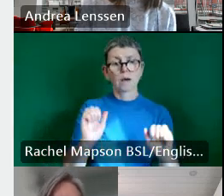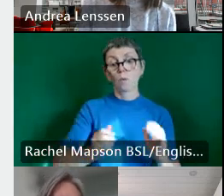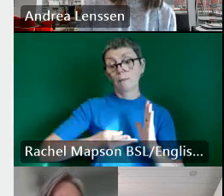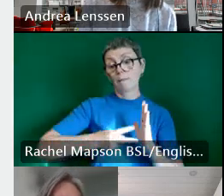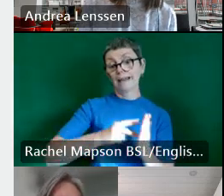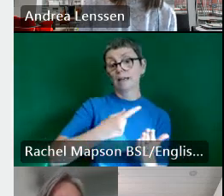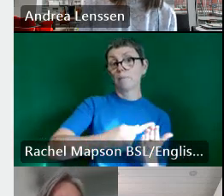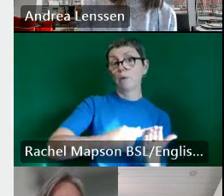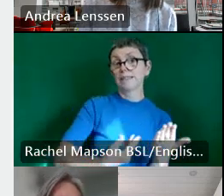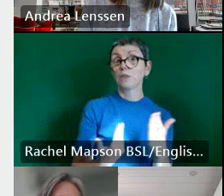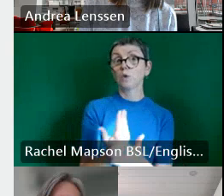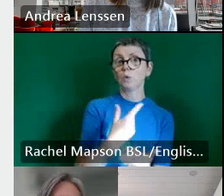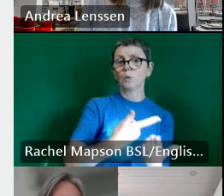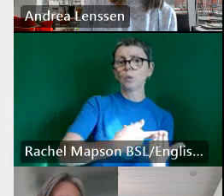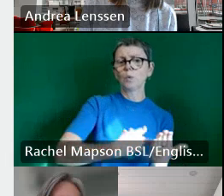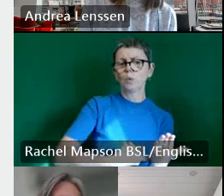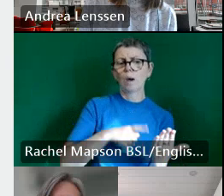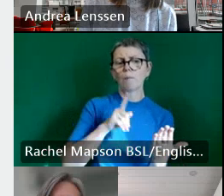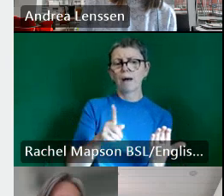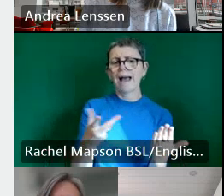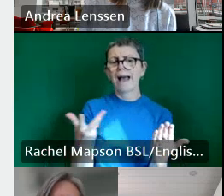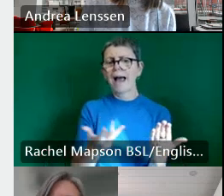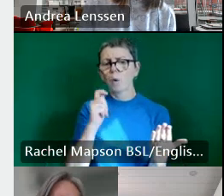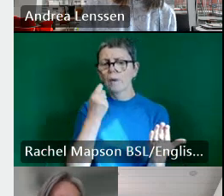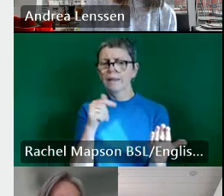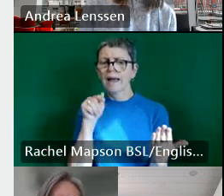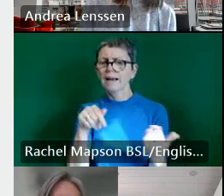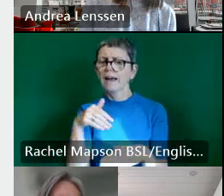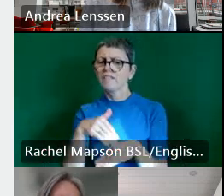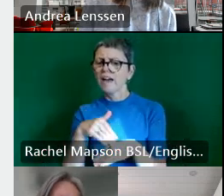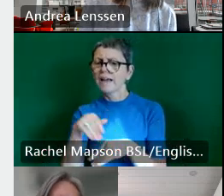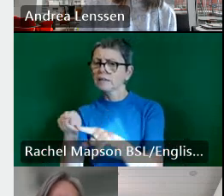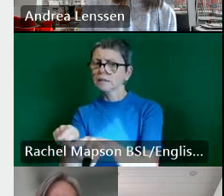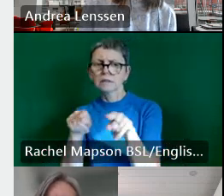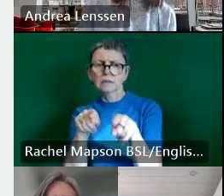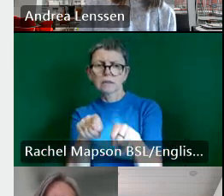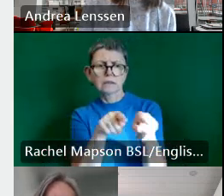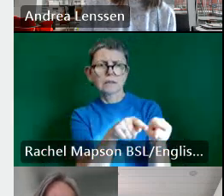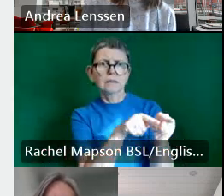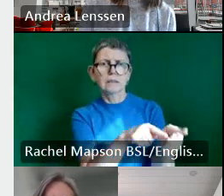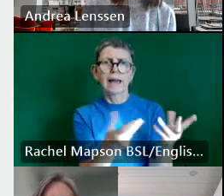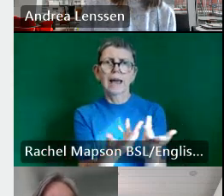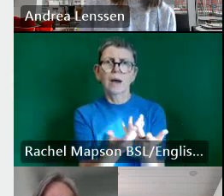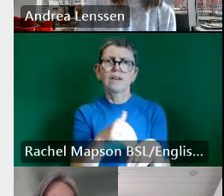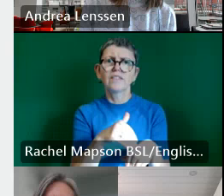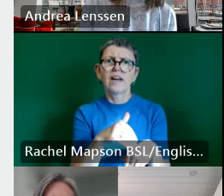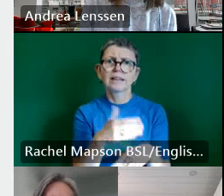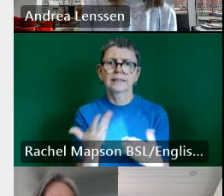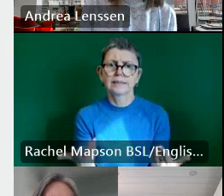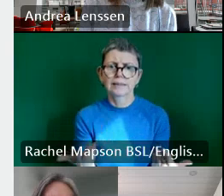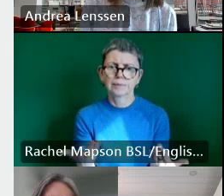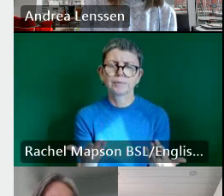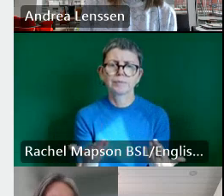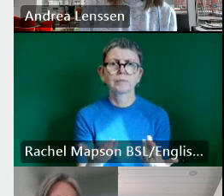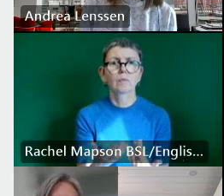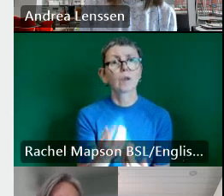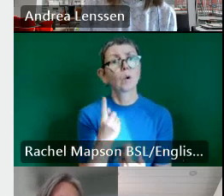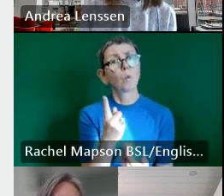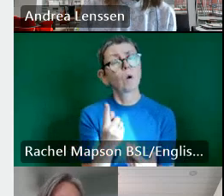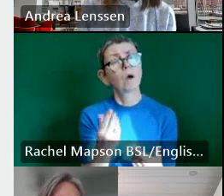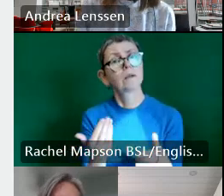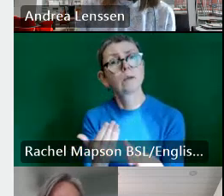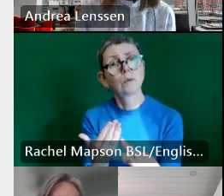it impact all groups? Okay. One of the practices that kind